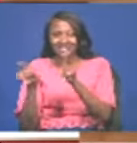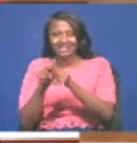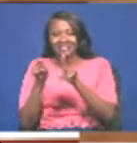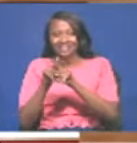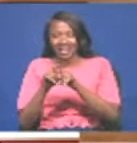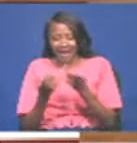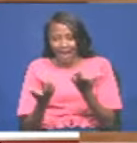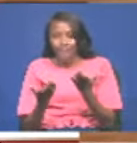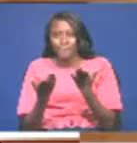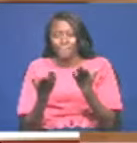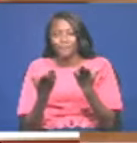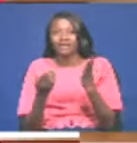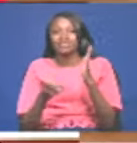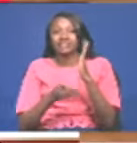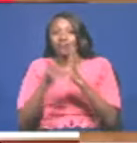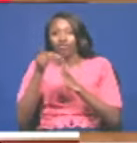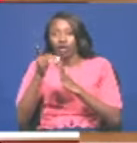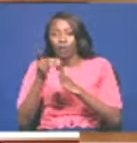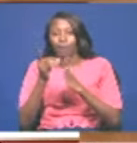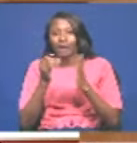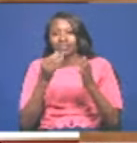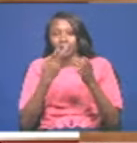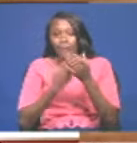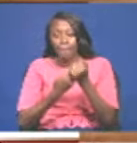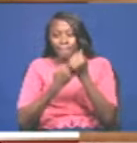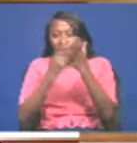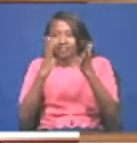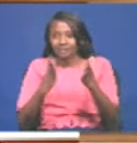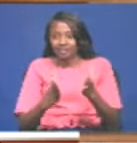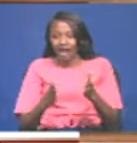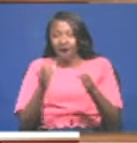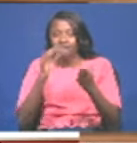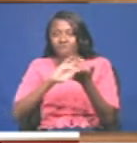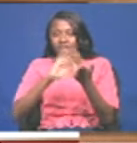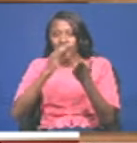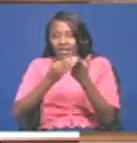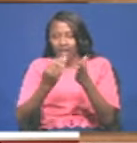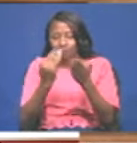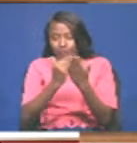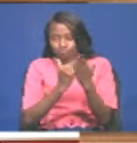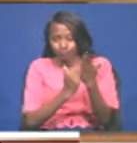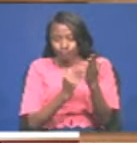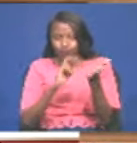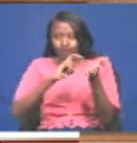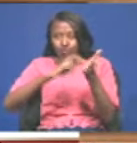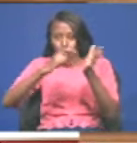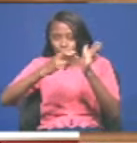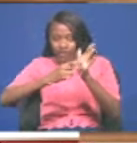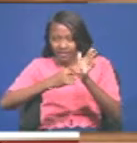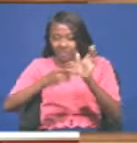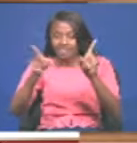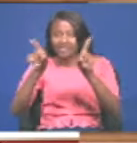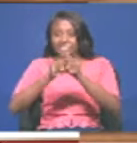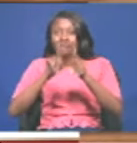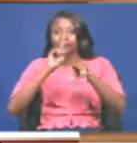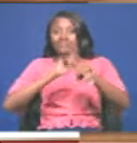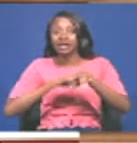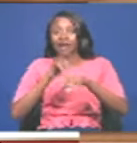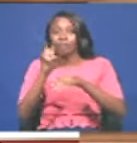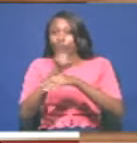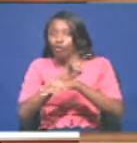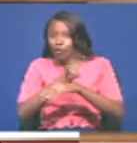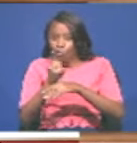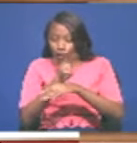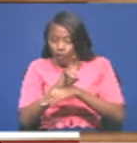development partners, funded programs and projects. And he will oversee public